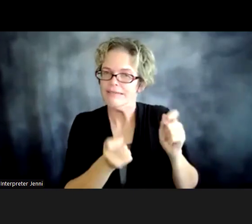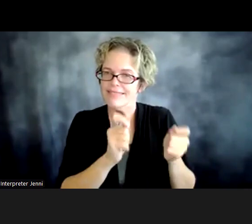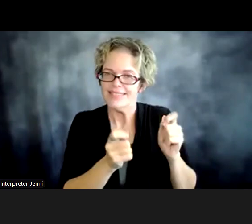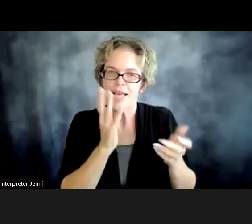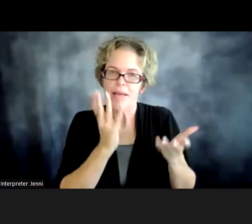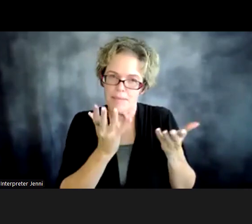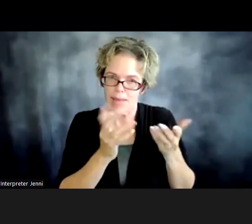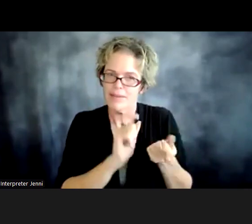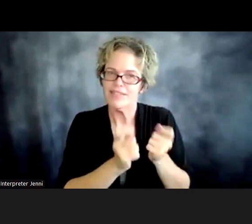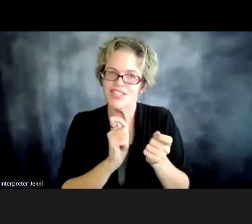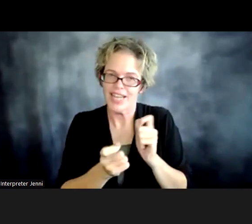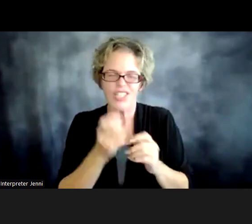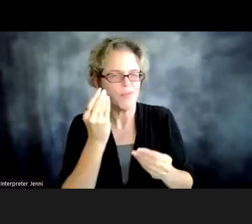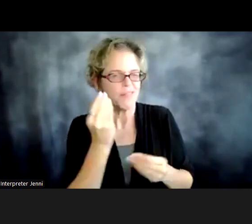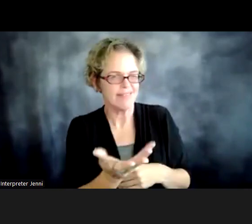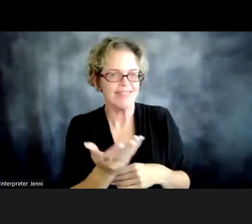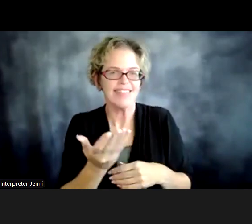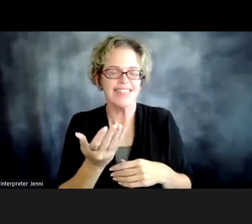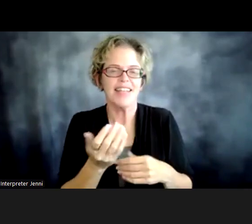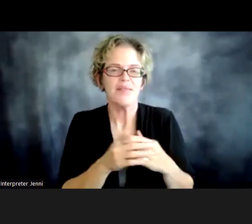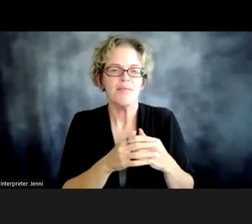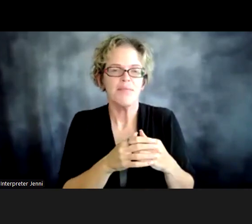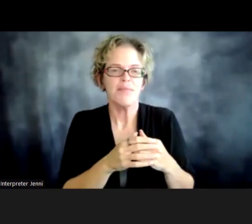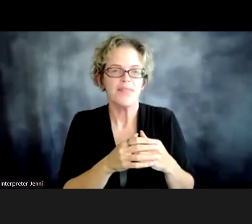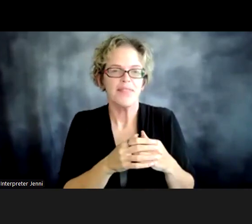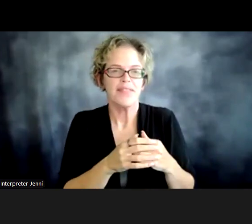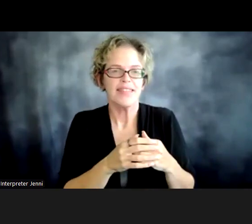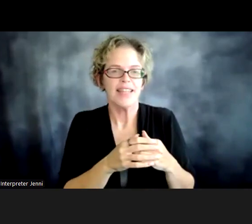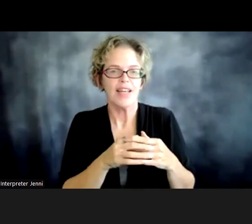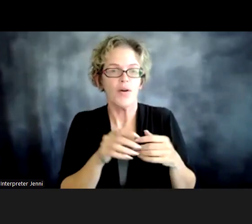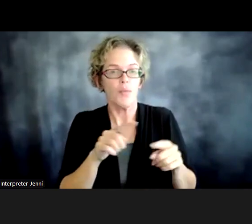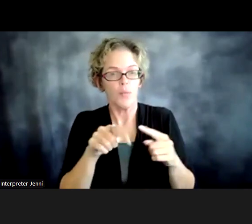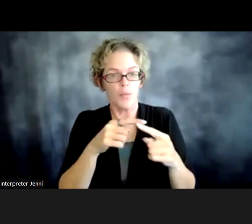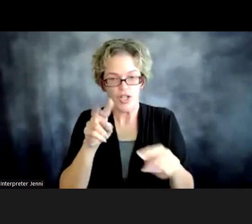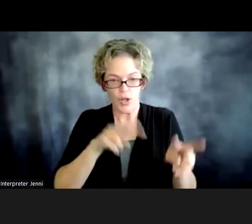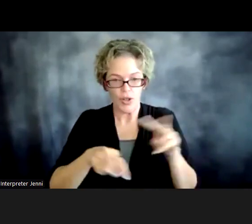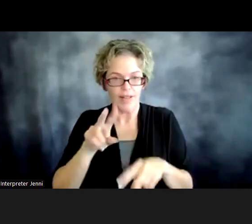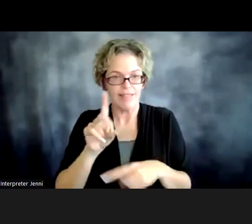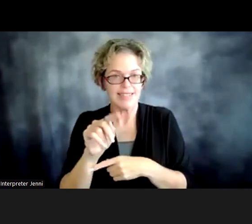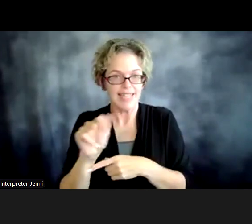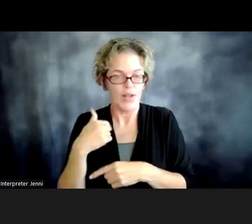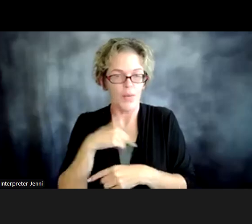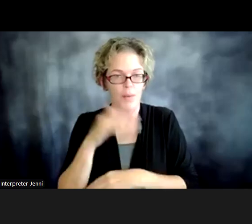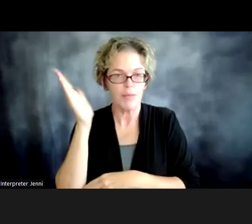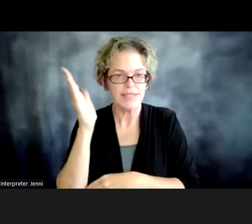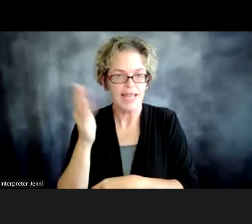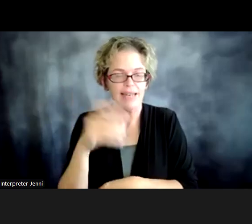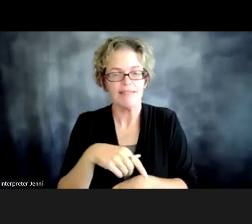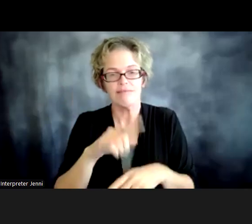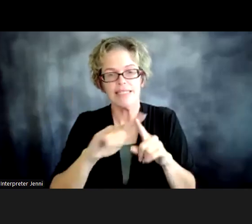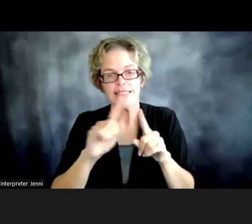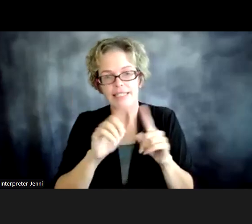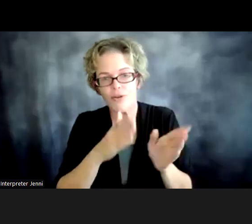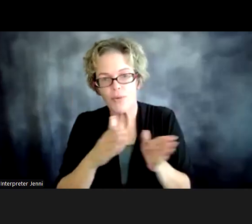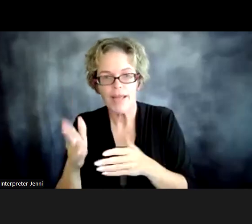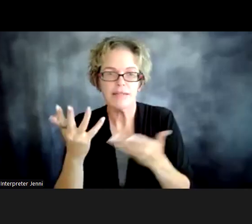to provide that perspective as you look at our data that we may be presenting in different forums or on our